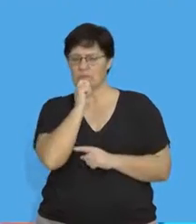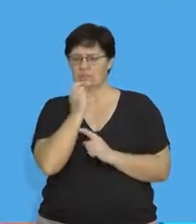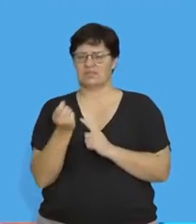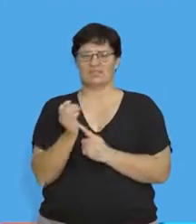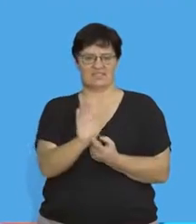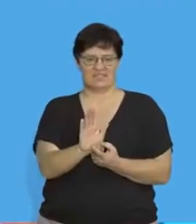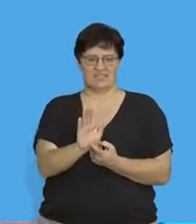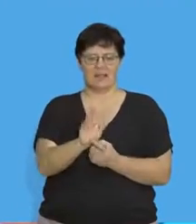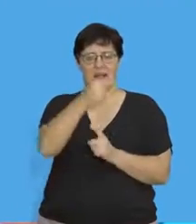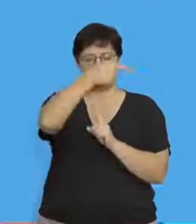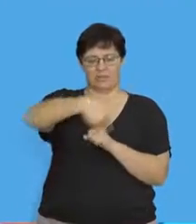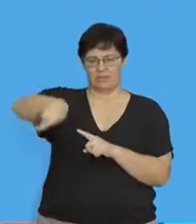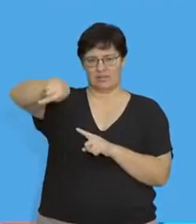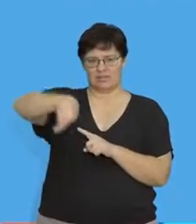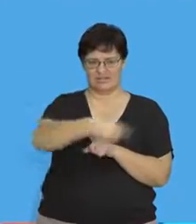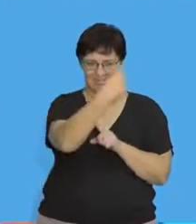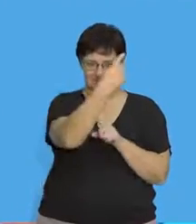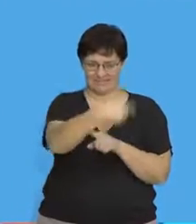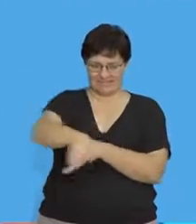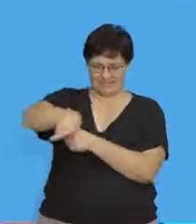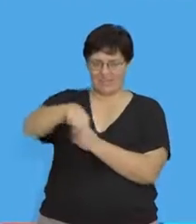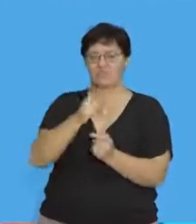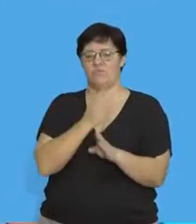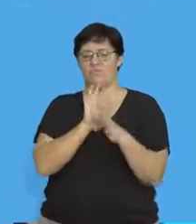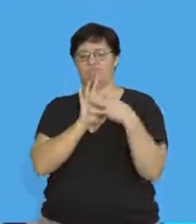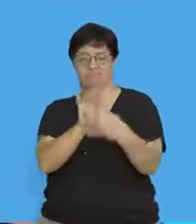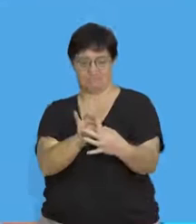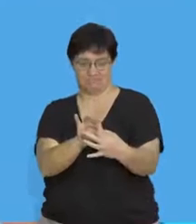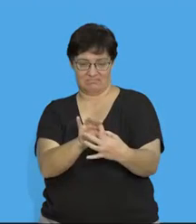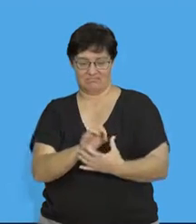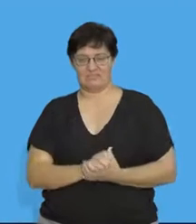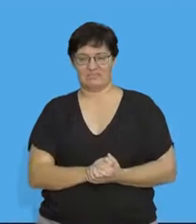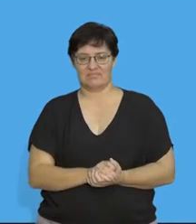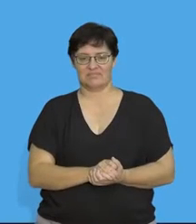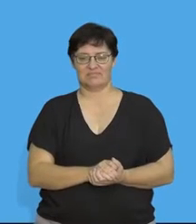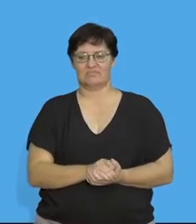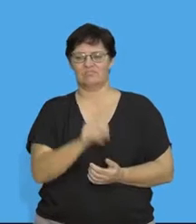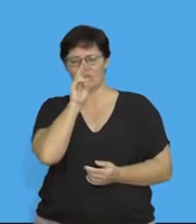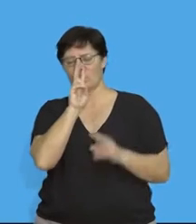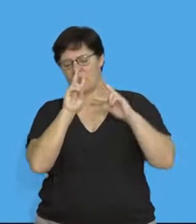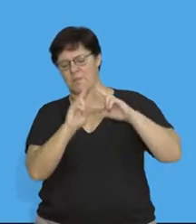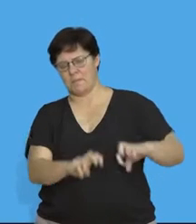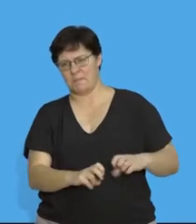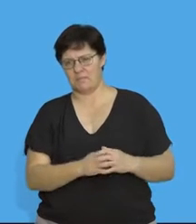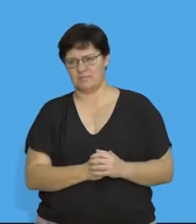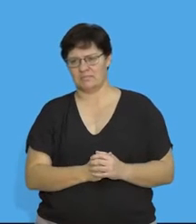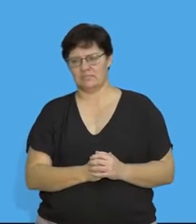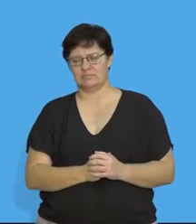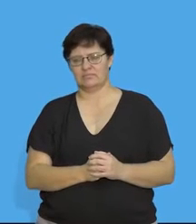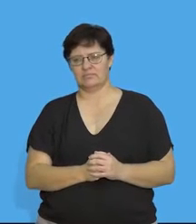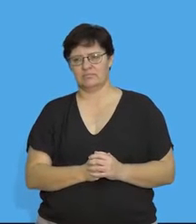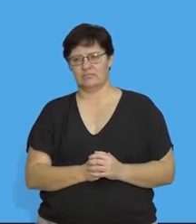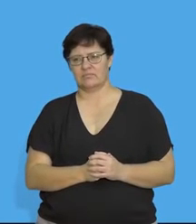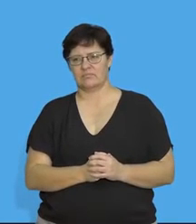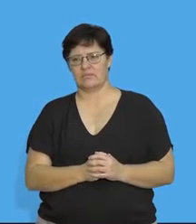of a pendulum to try and work with it. And so we're going to look at this investigation of swinging a pendulum